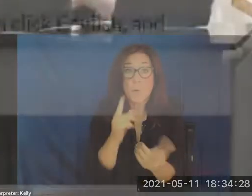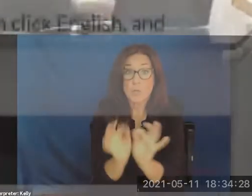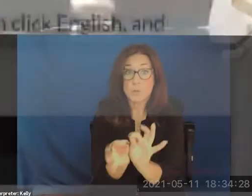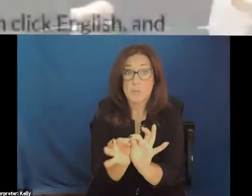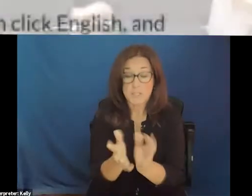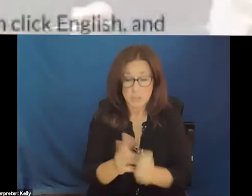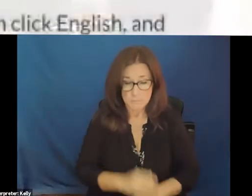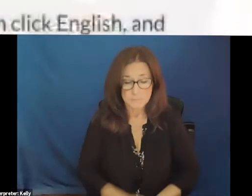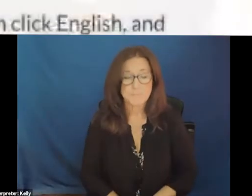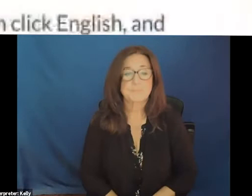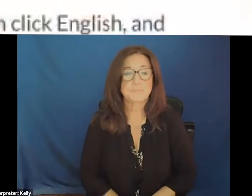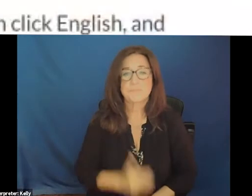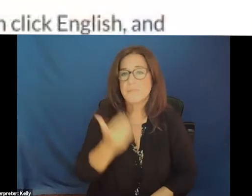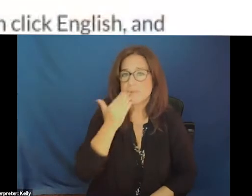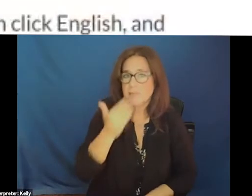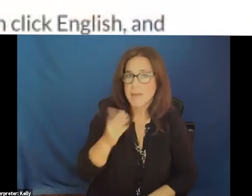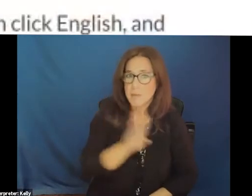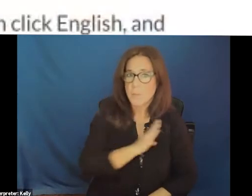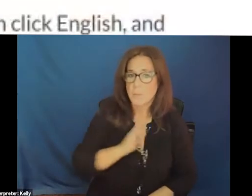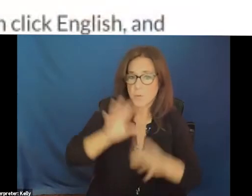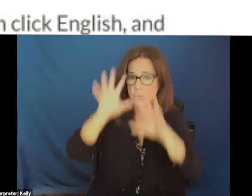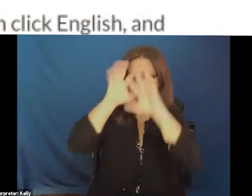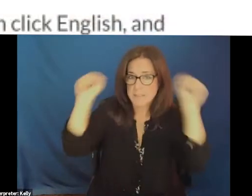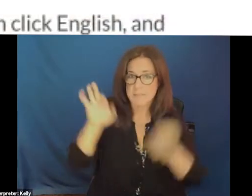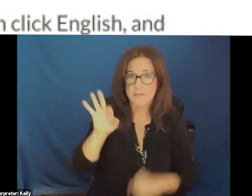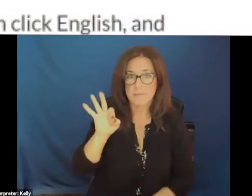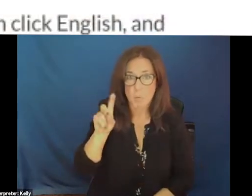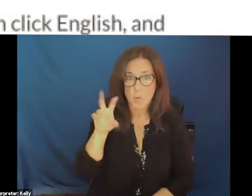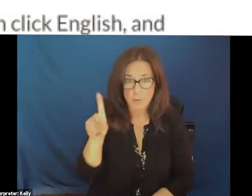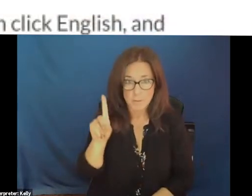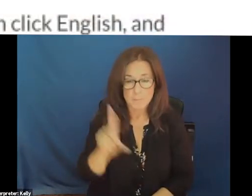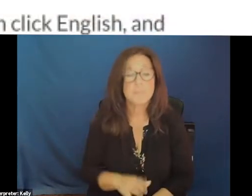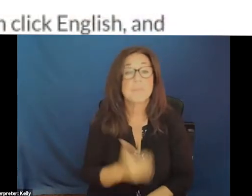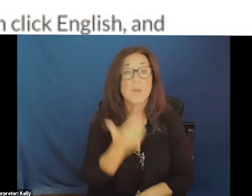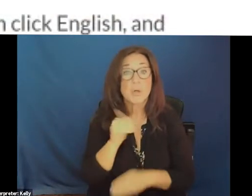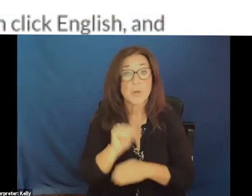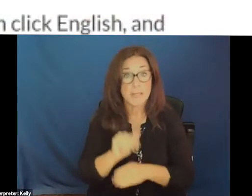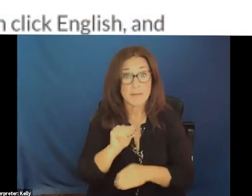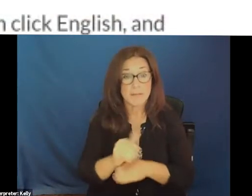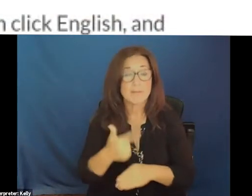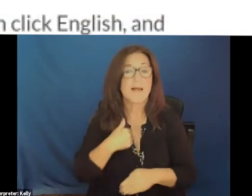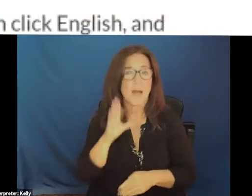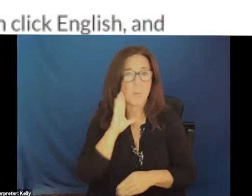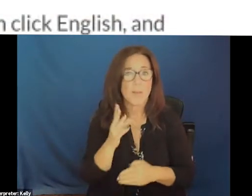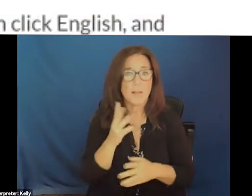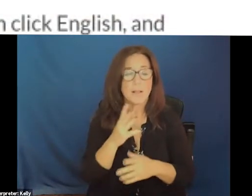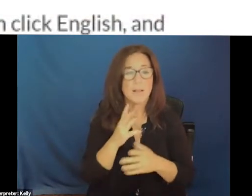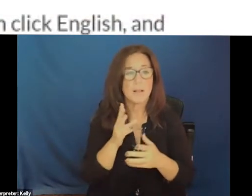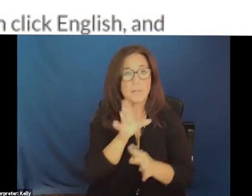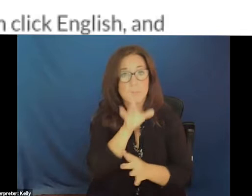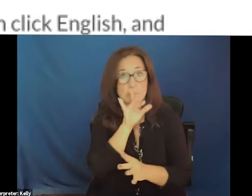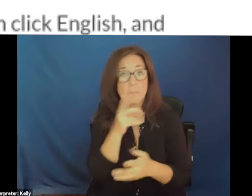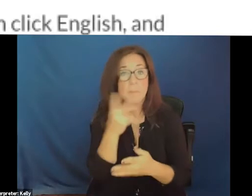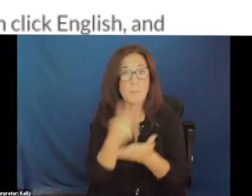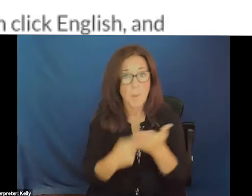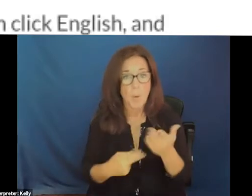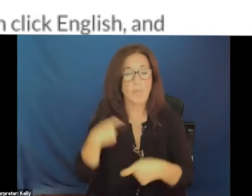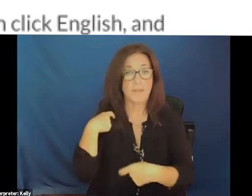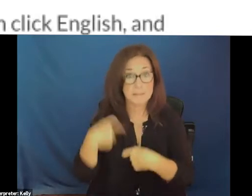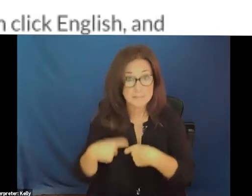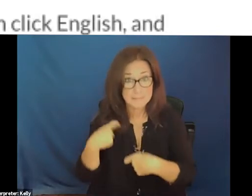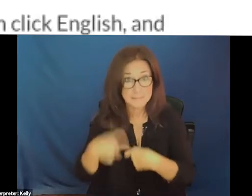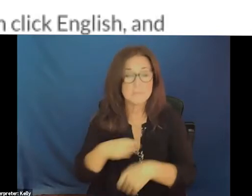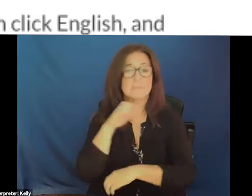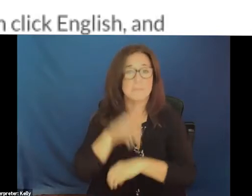Thank you, Board President Ford. Good evening. I will give this announcement regarding language interpretation in both English